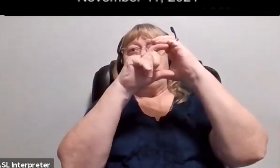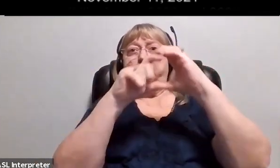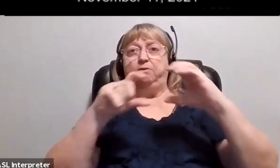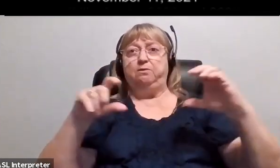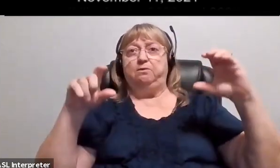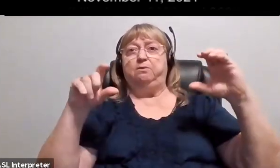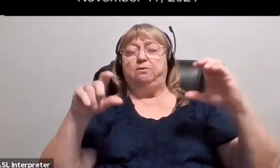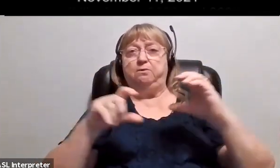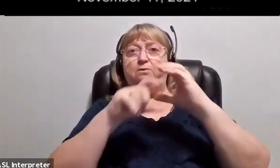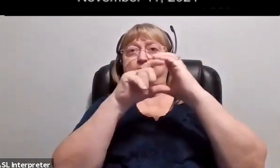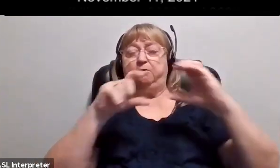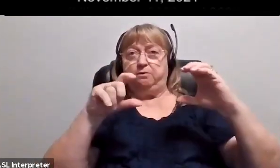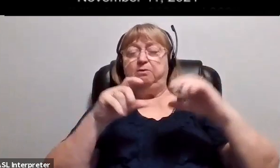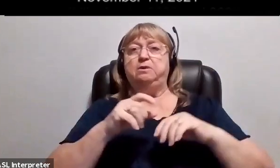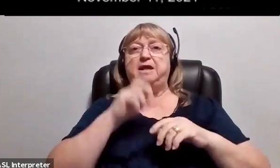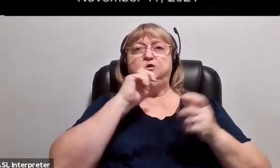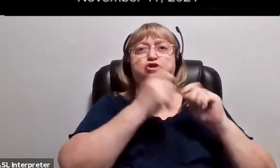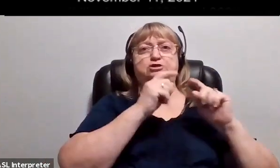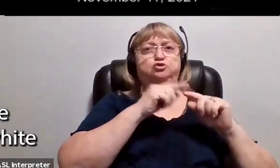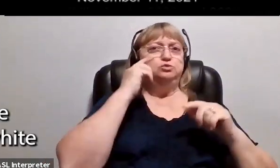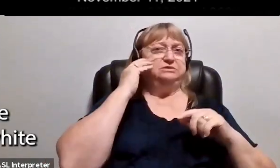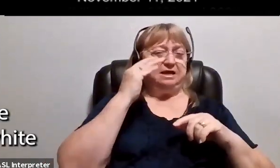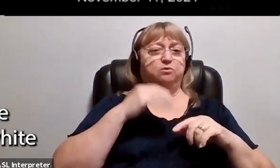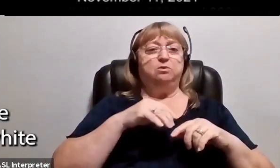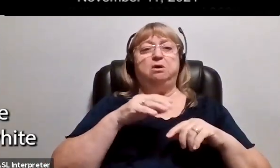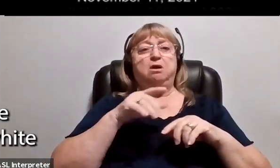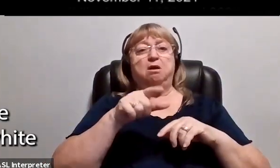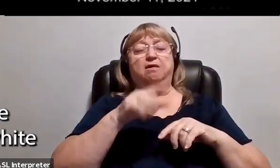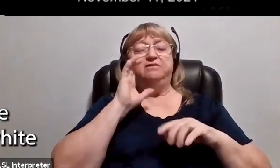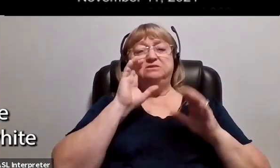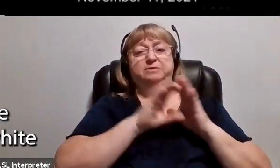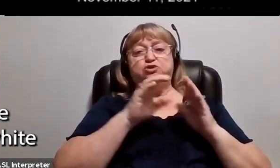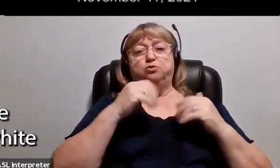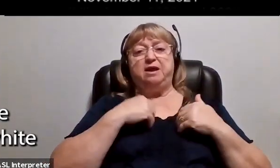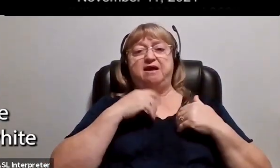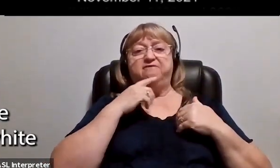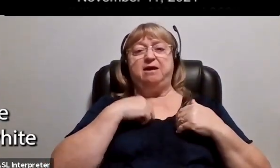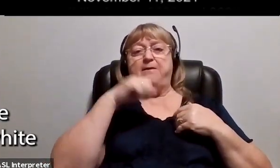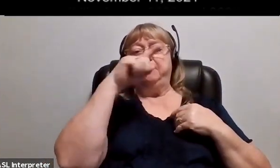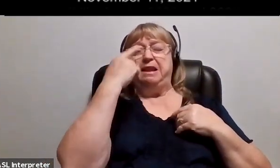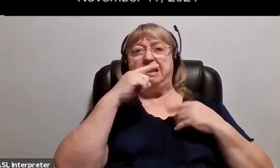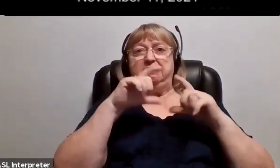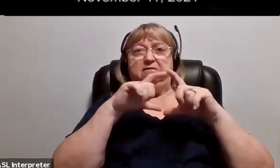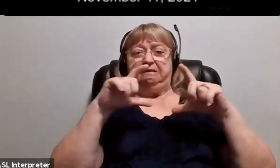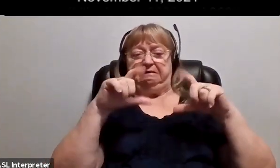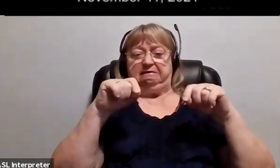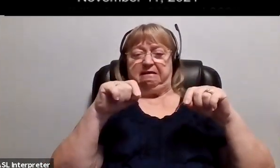phone. And in this picture on the right, we have a dark plastic case with earbuds coming out of it, and it's pointing up at the sun and sonifying the light.